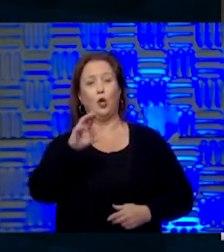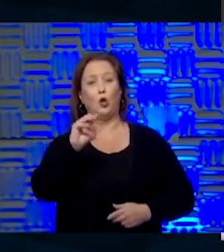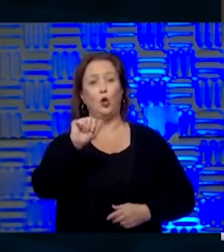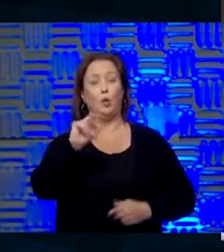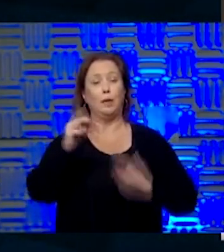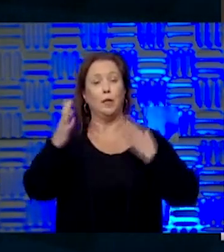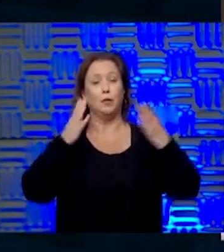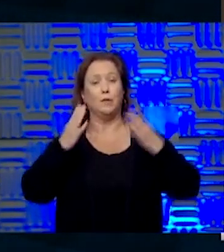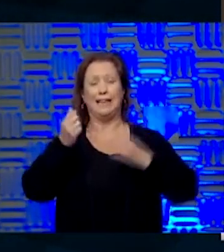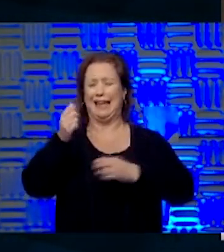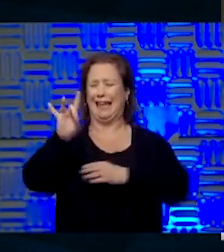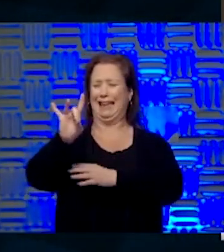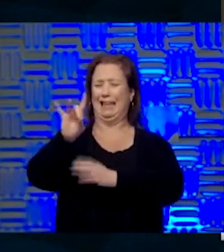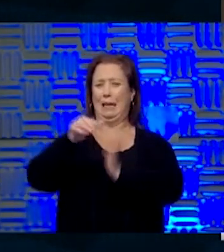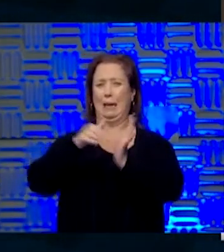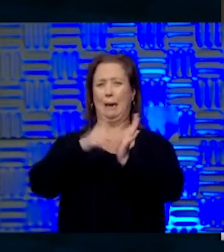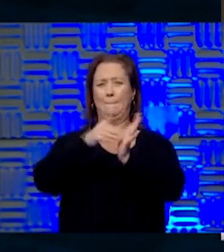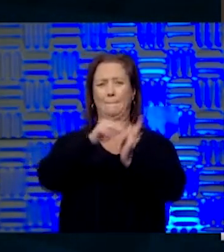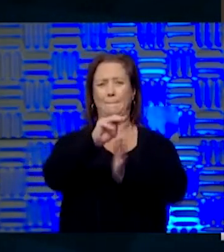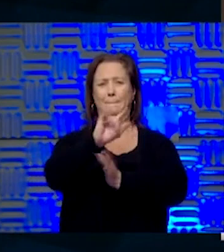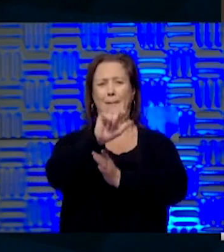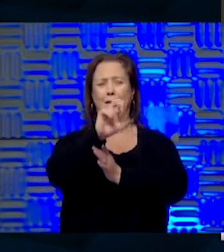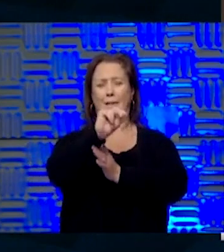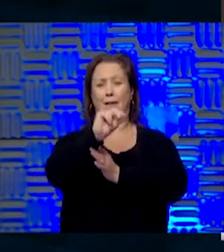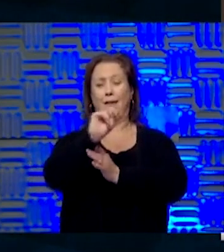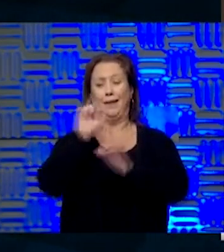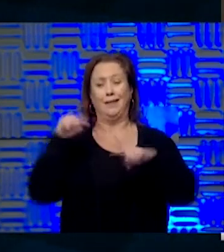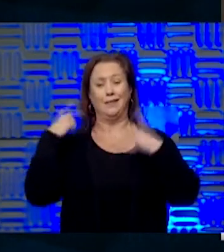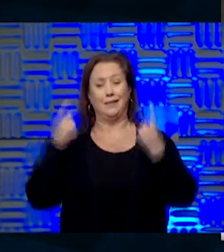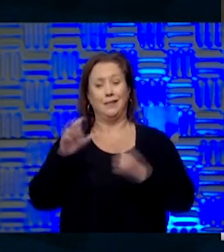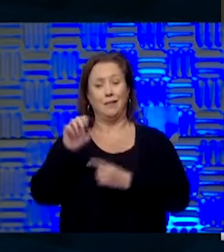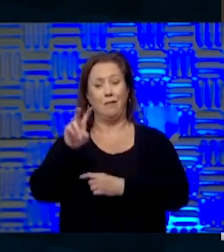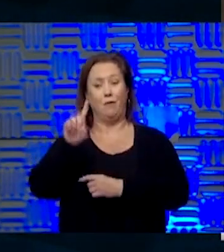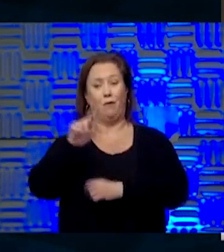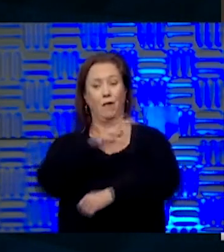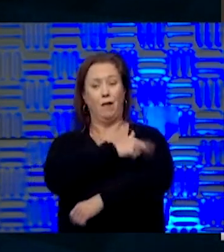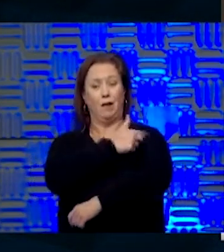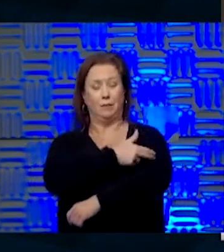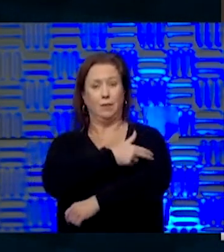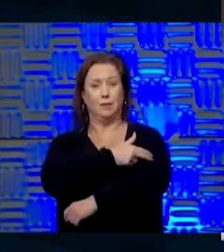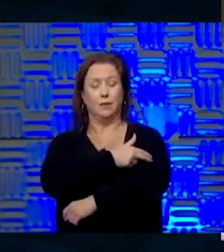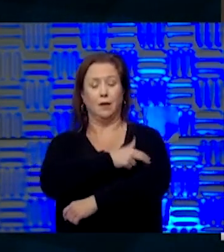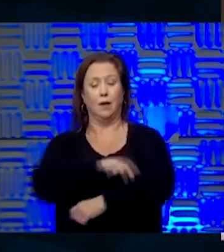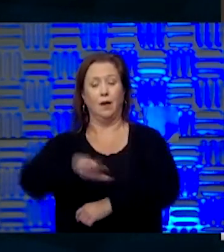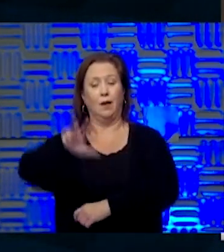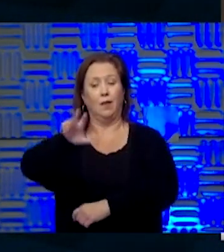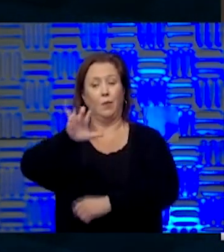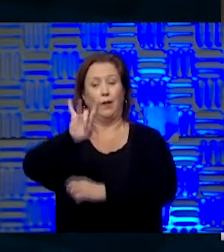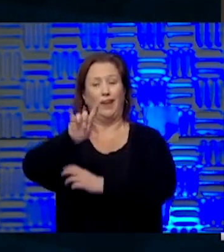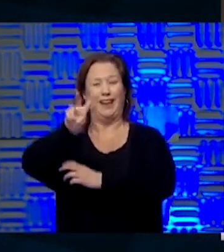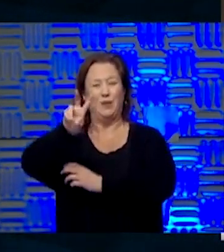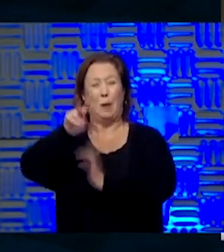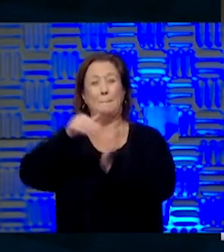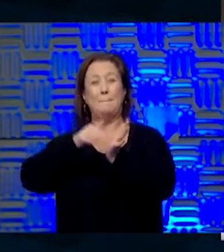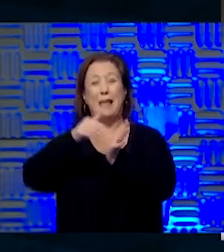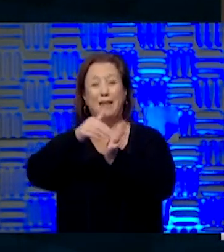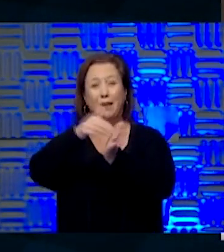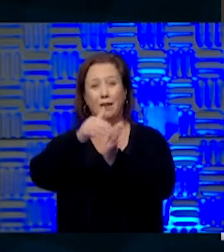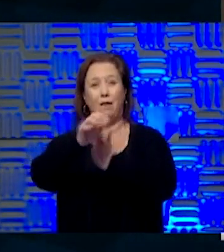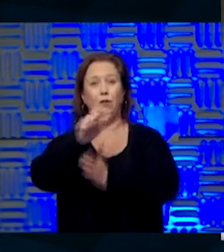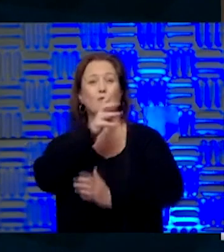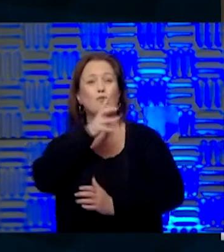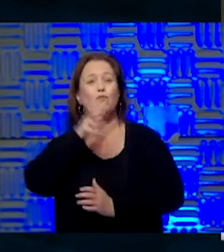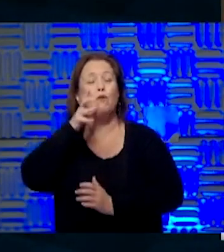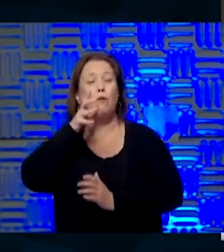$18 million to high-intensity COVID-caring hospitals, and $382 million to rural